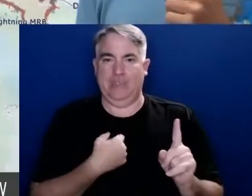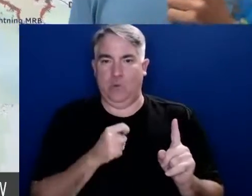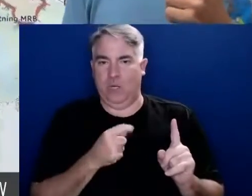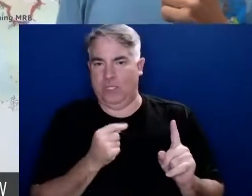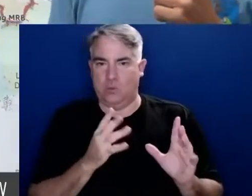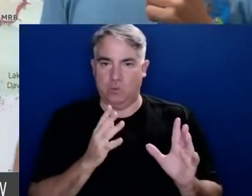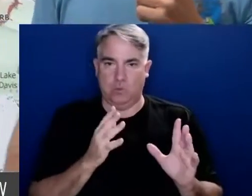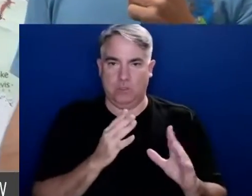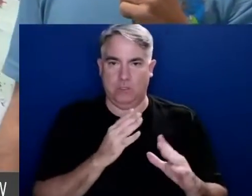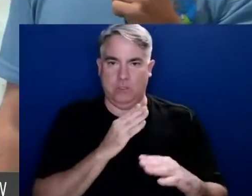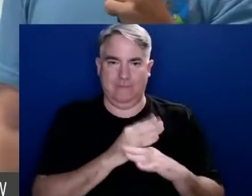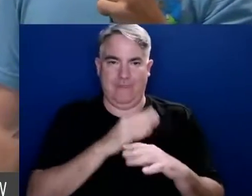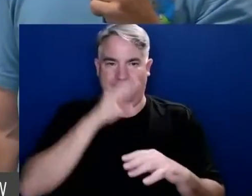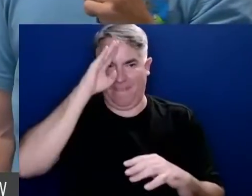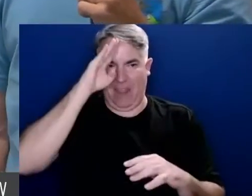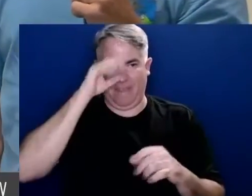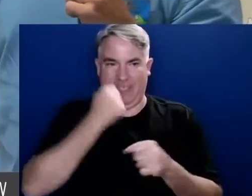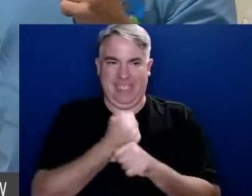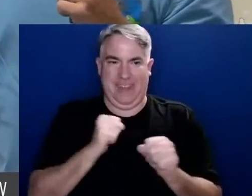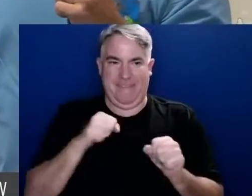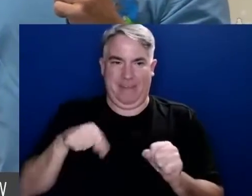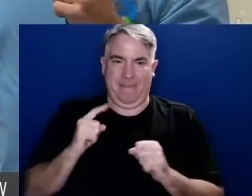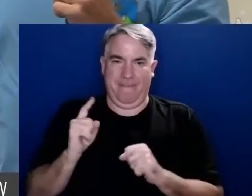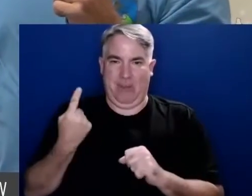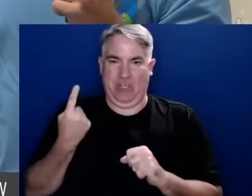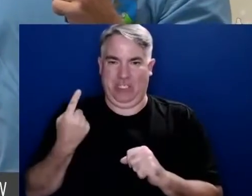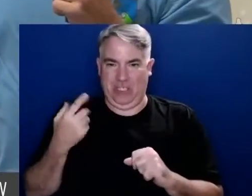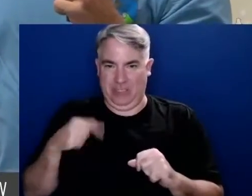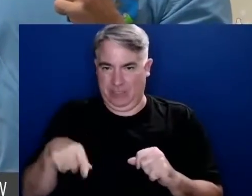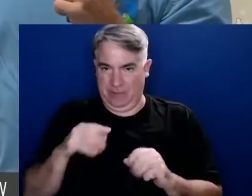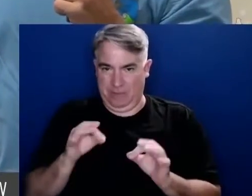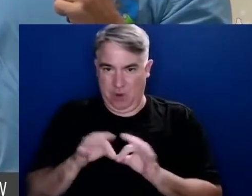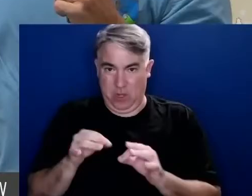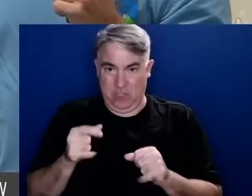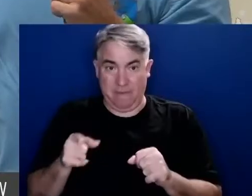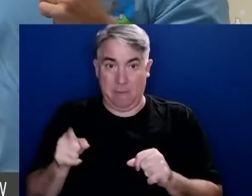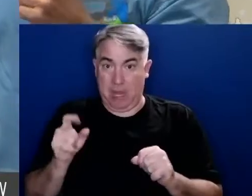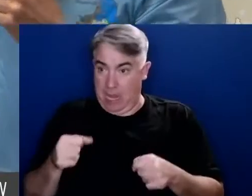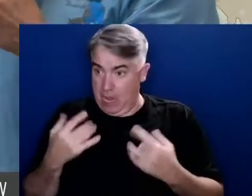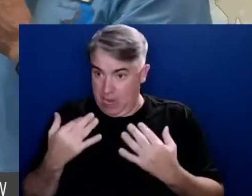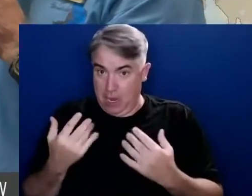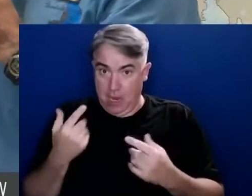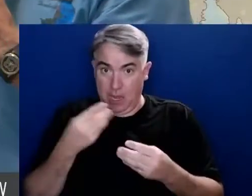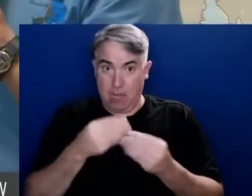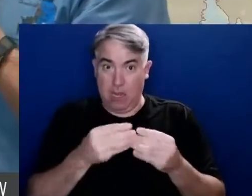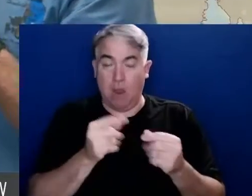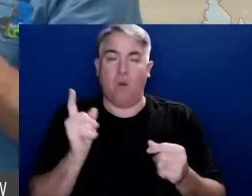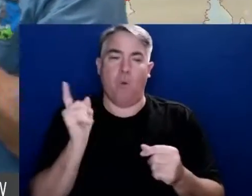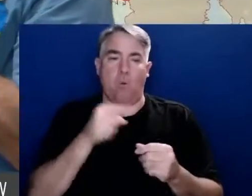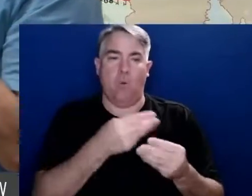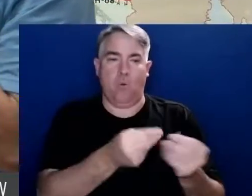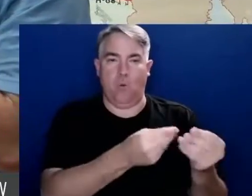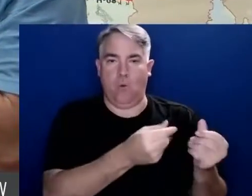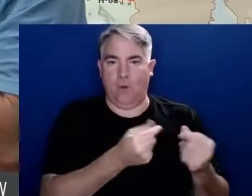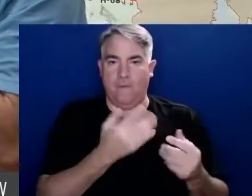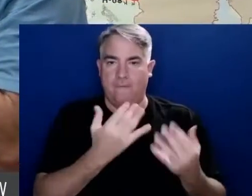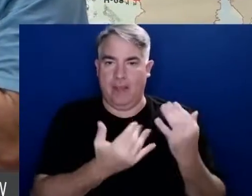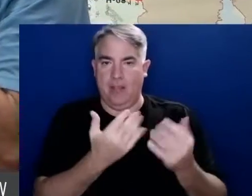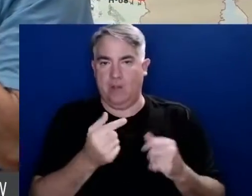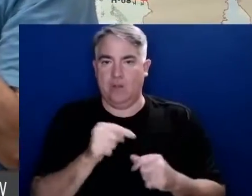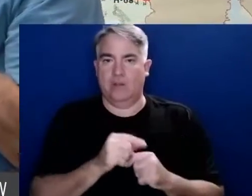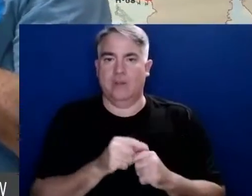in there, but they have found a way that they think they can work that safely and go in there and wrap that and then start moving